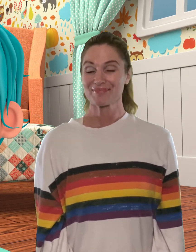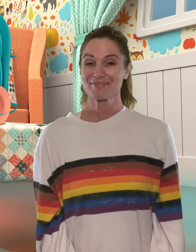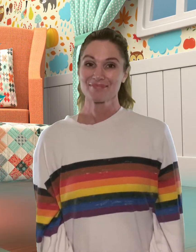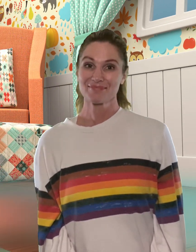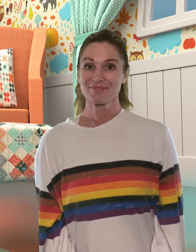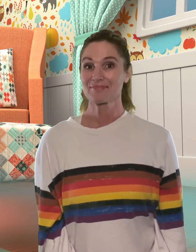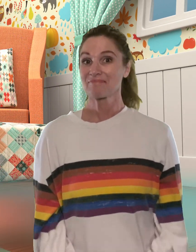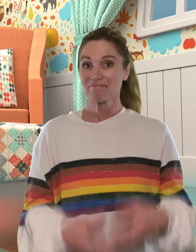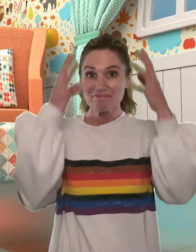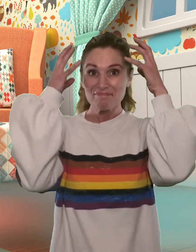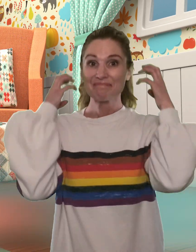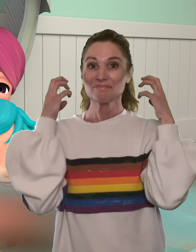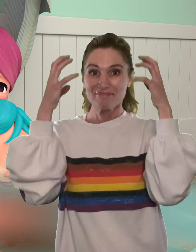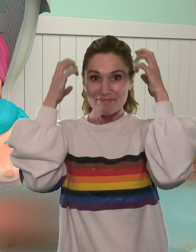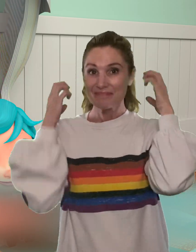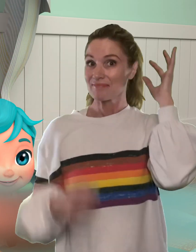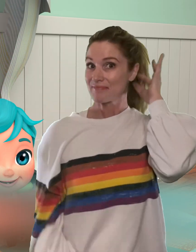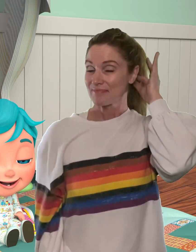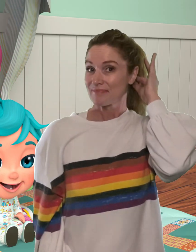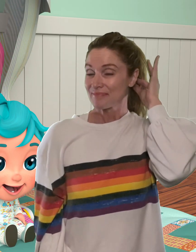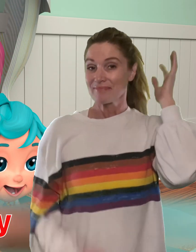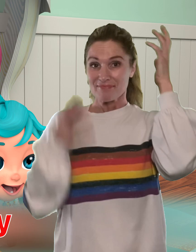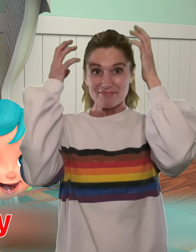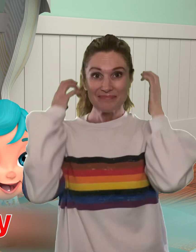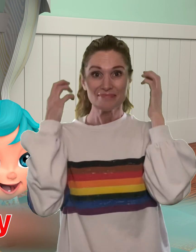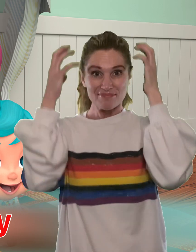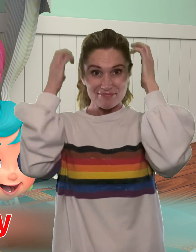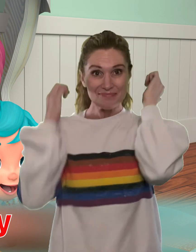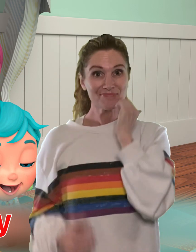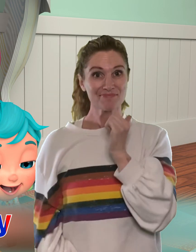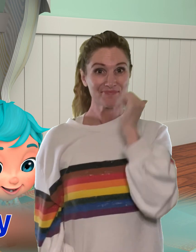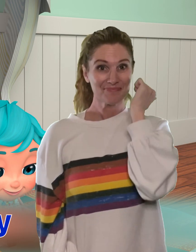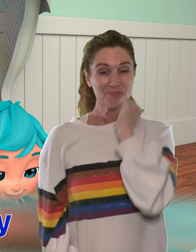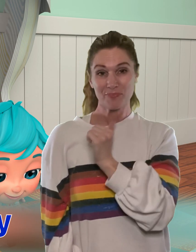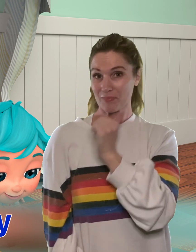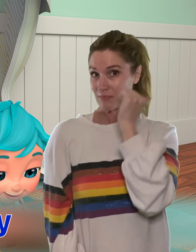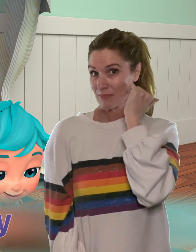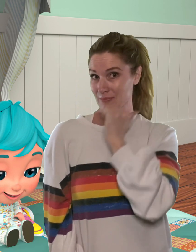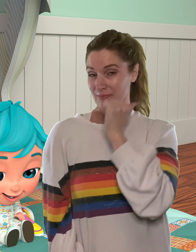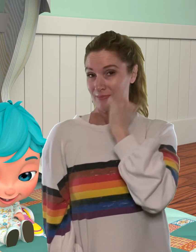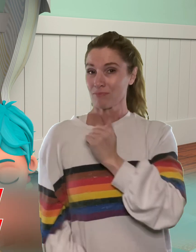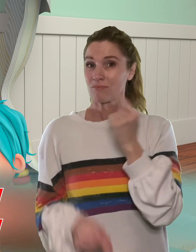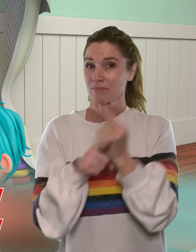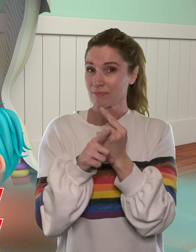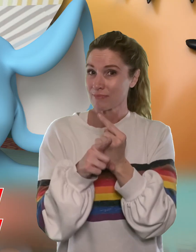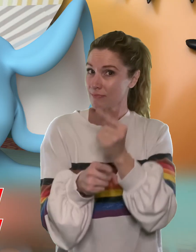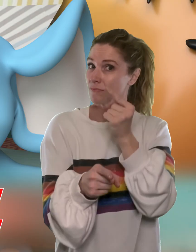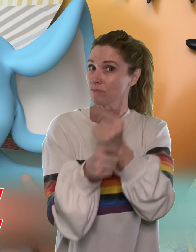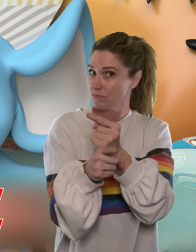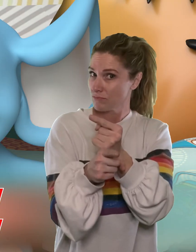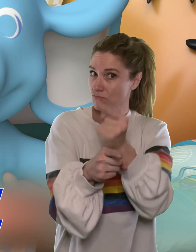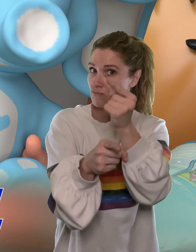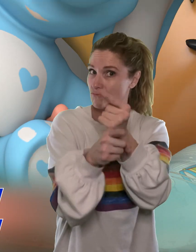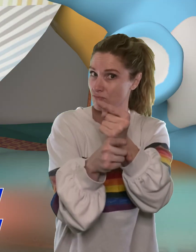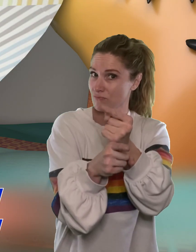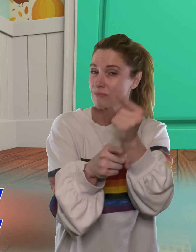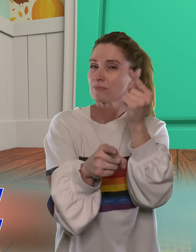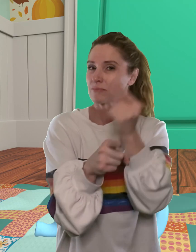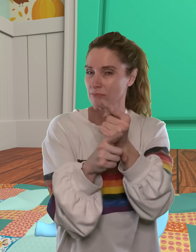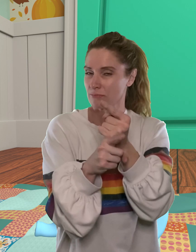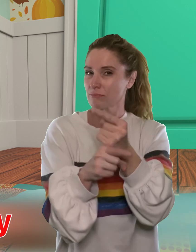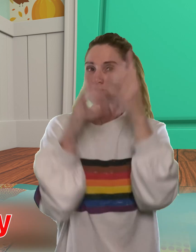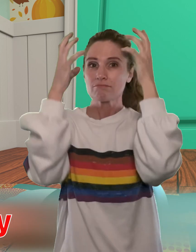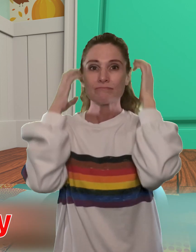Come, come, come your hair. Comb it everyday Properly, properly, properly,